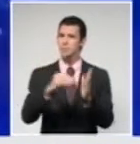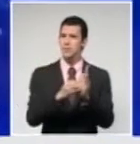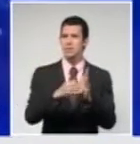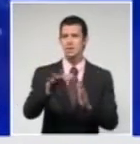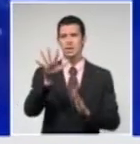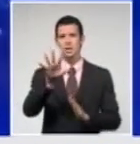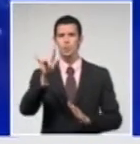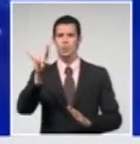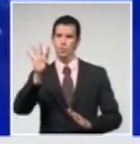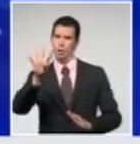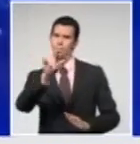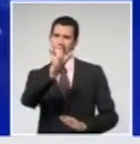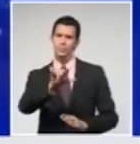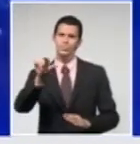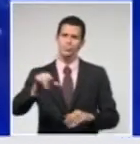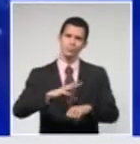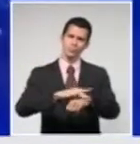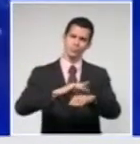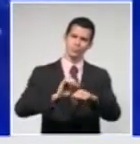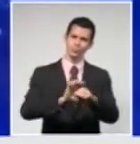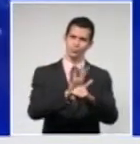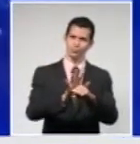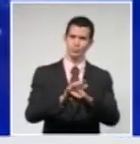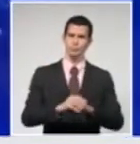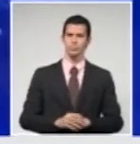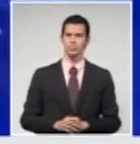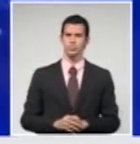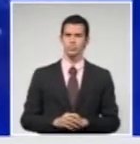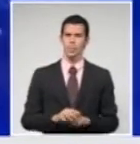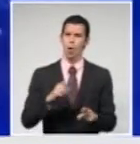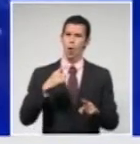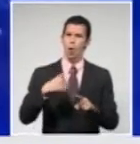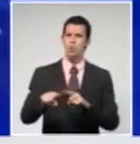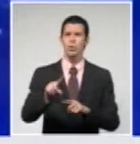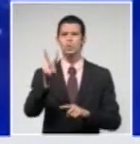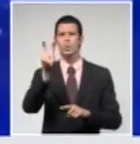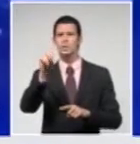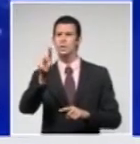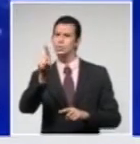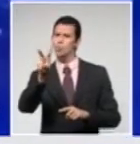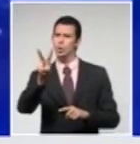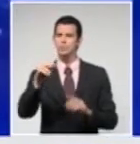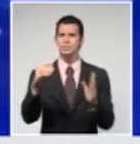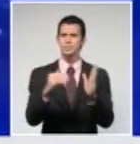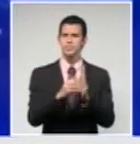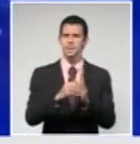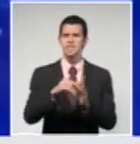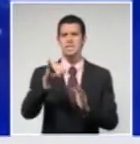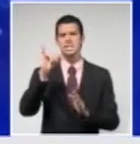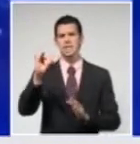212,773 COVID-19 fatalities. Then comes India with